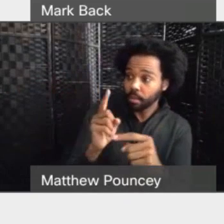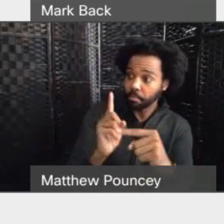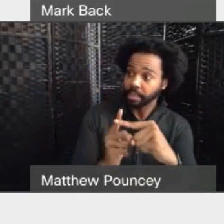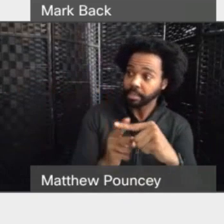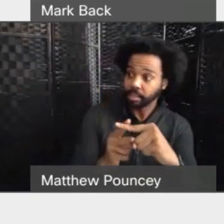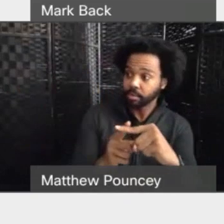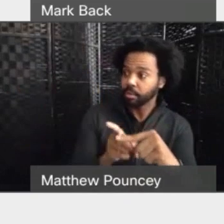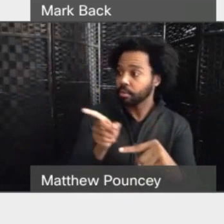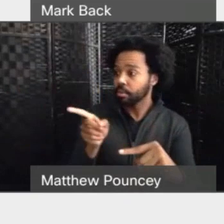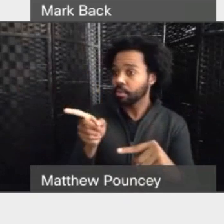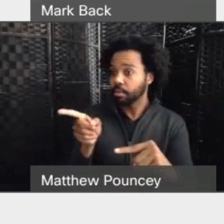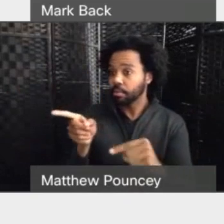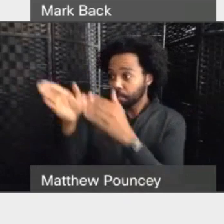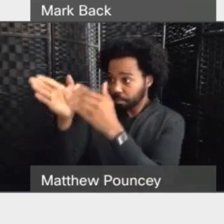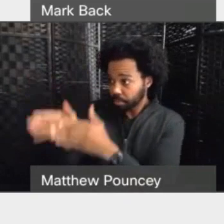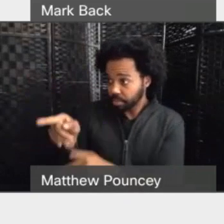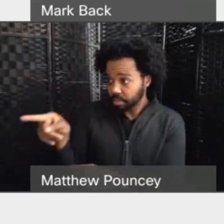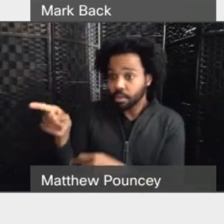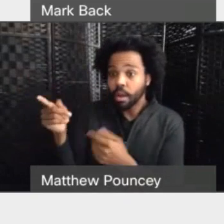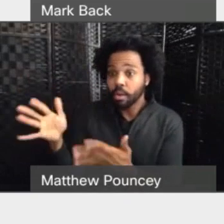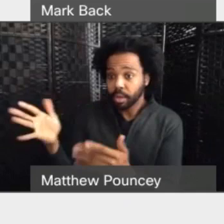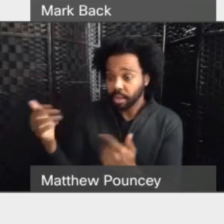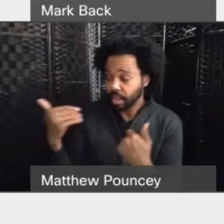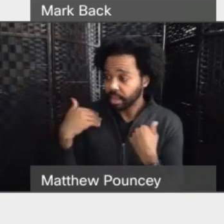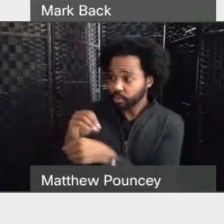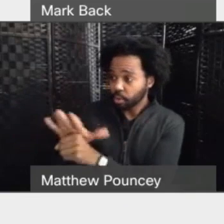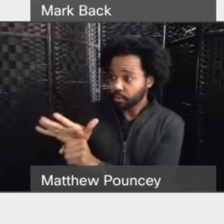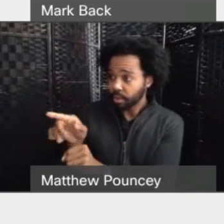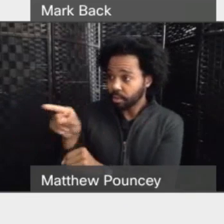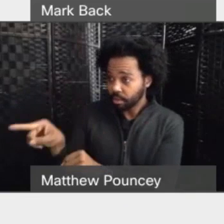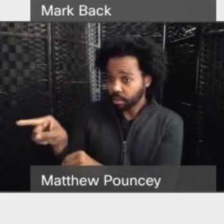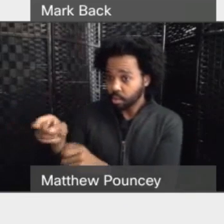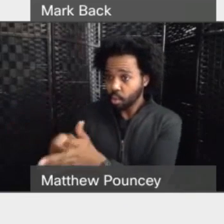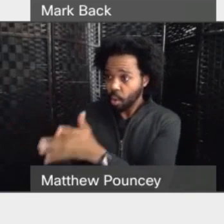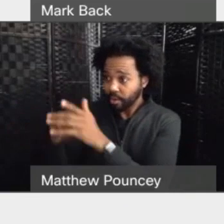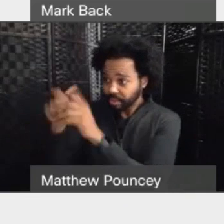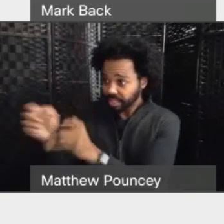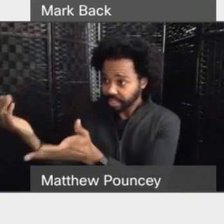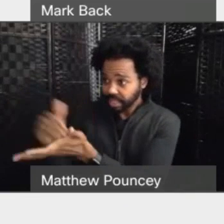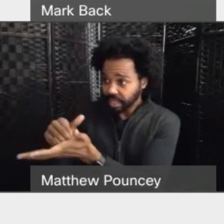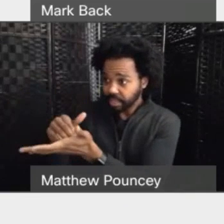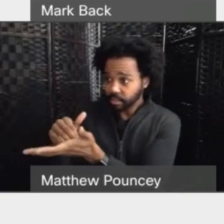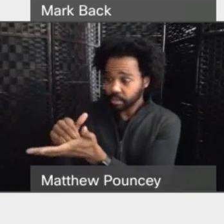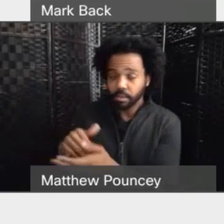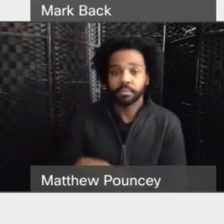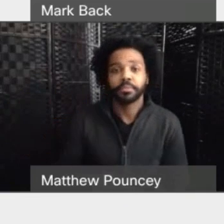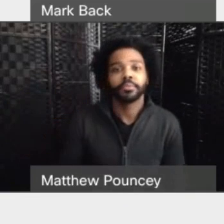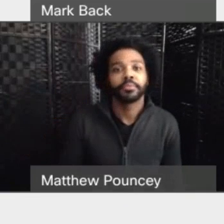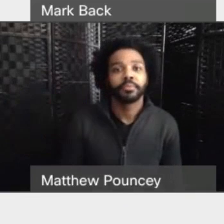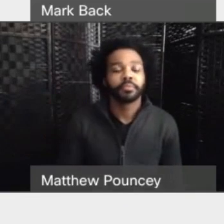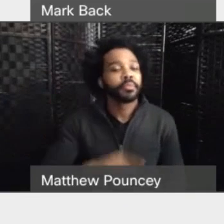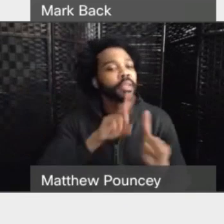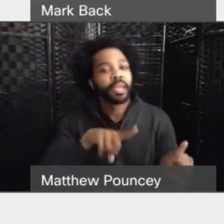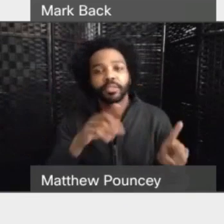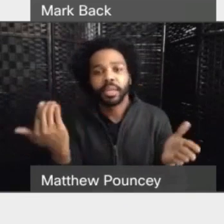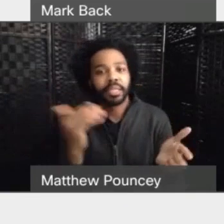has COVID lives in the home, should they be required to get tested again? Oh, the answer again